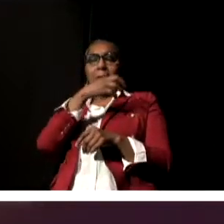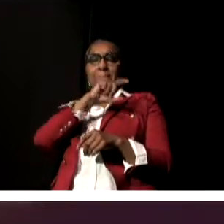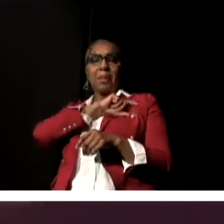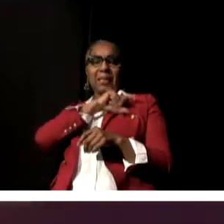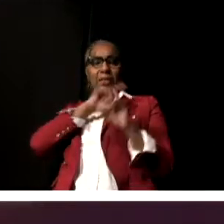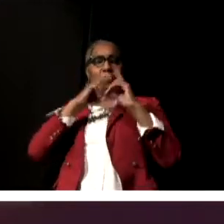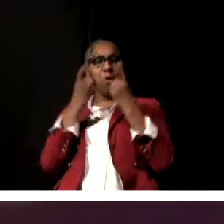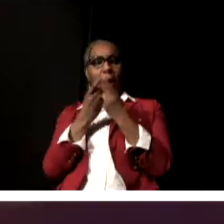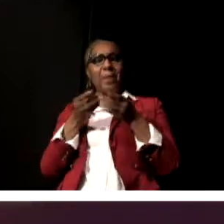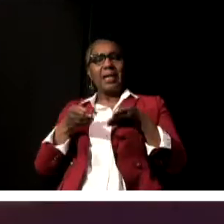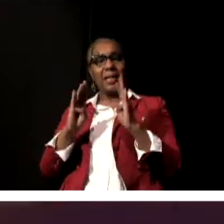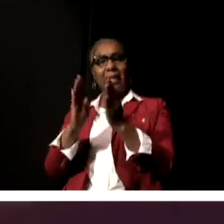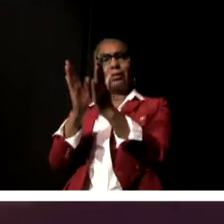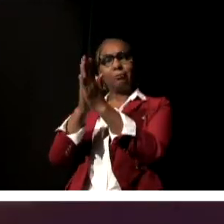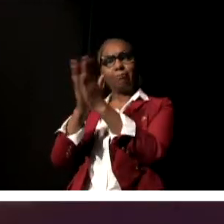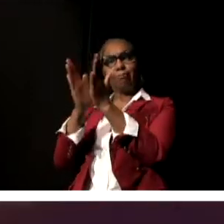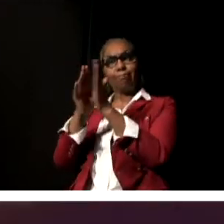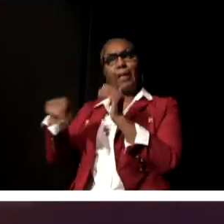a round of applause.